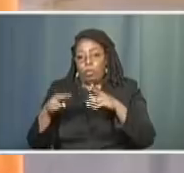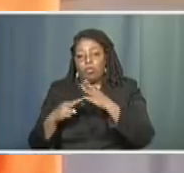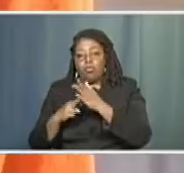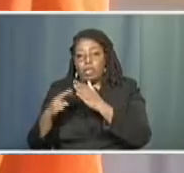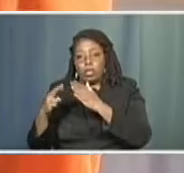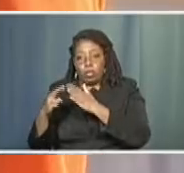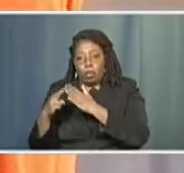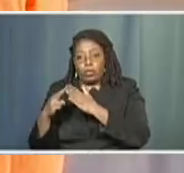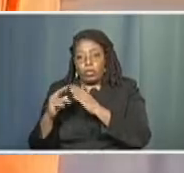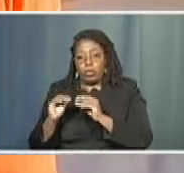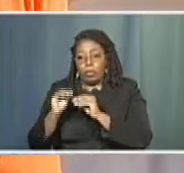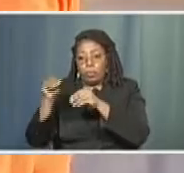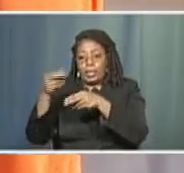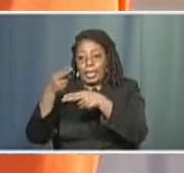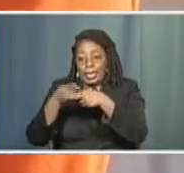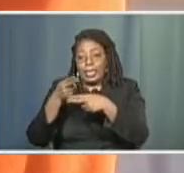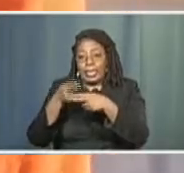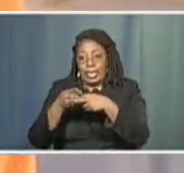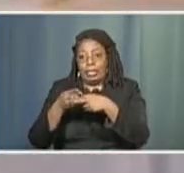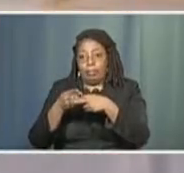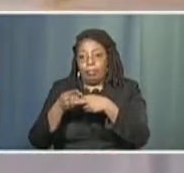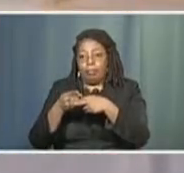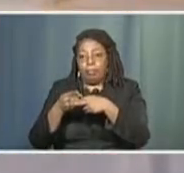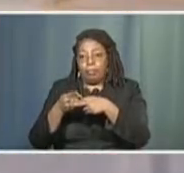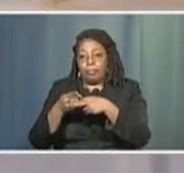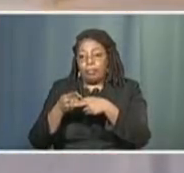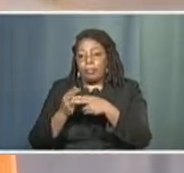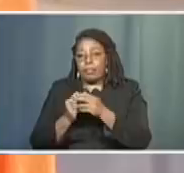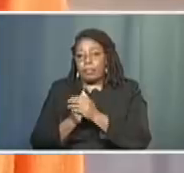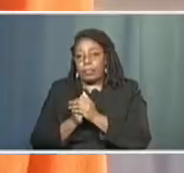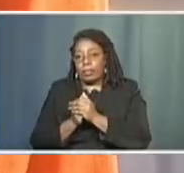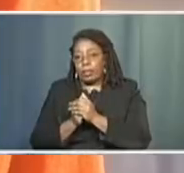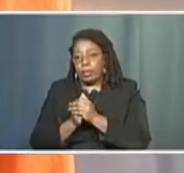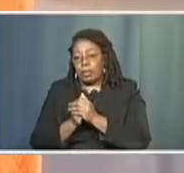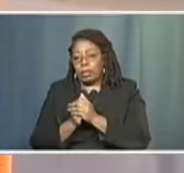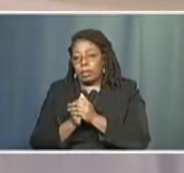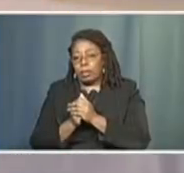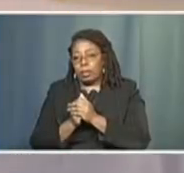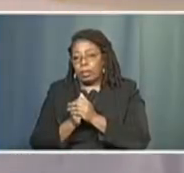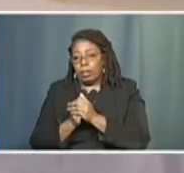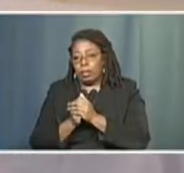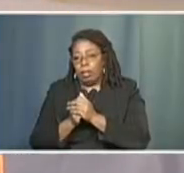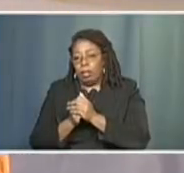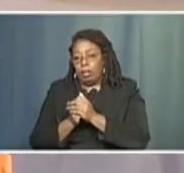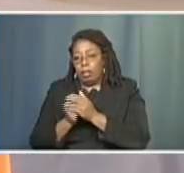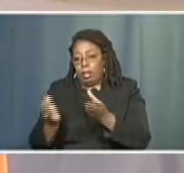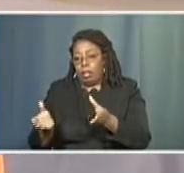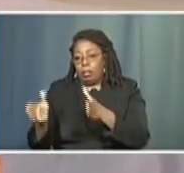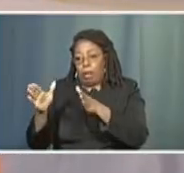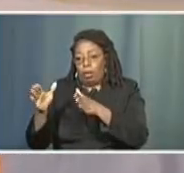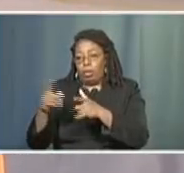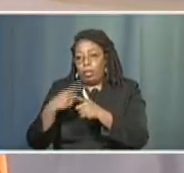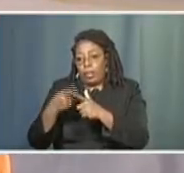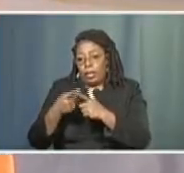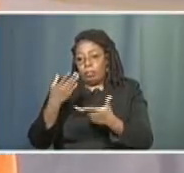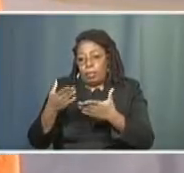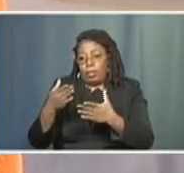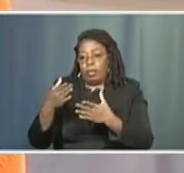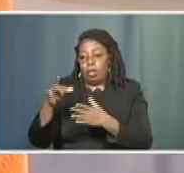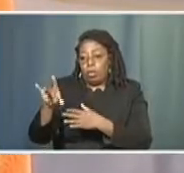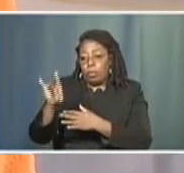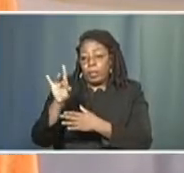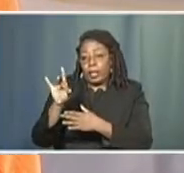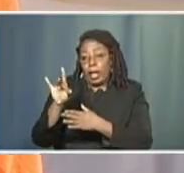will get put into the barrel, and they will have a chance to win a